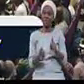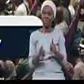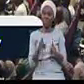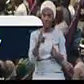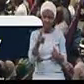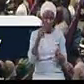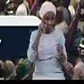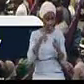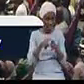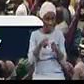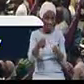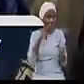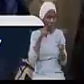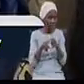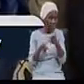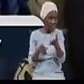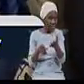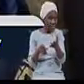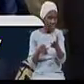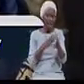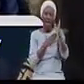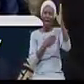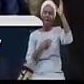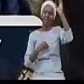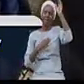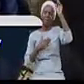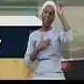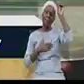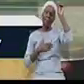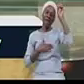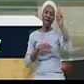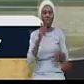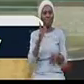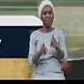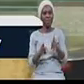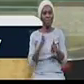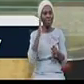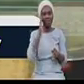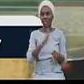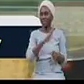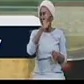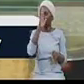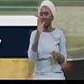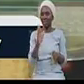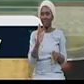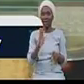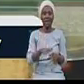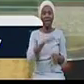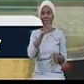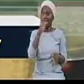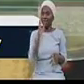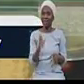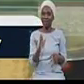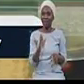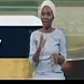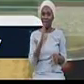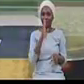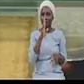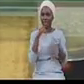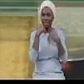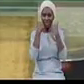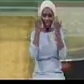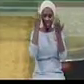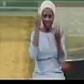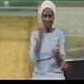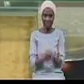my sister there, and my people shall never, never, never be